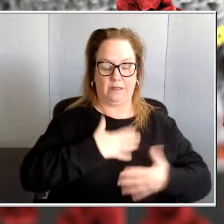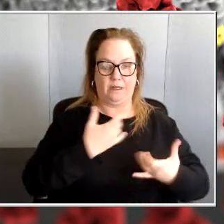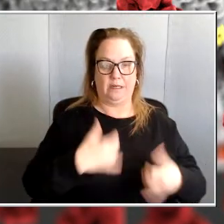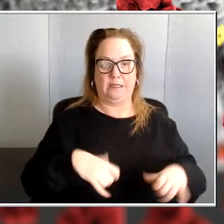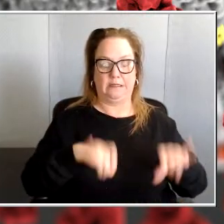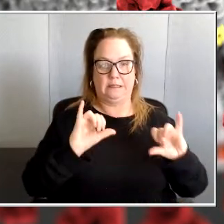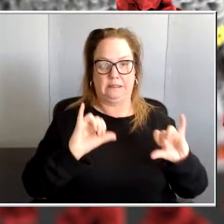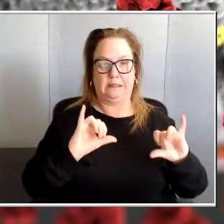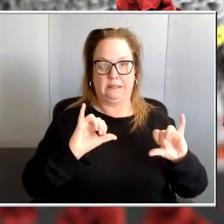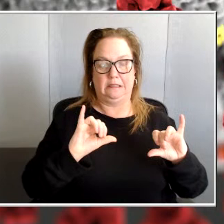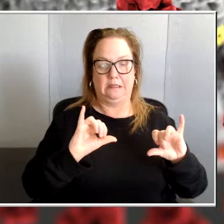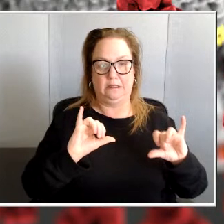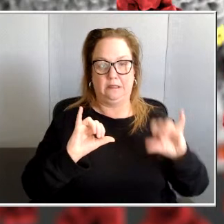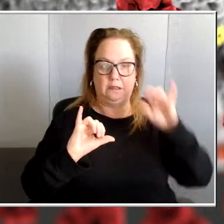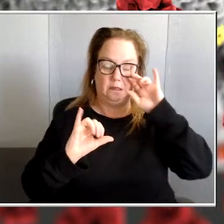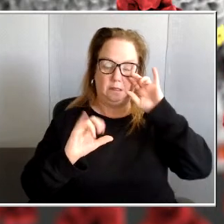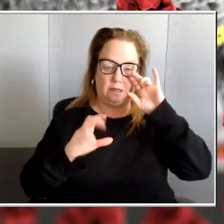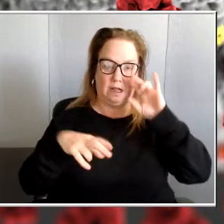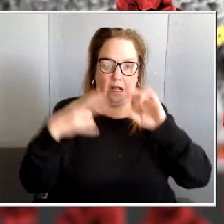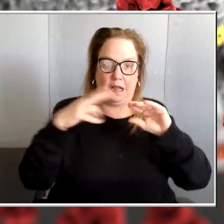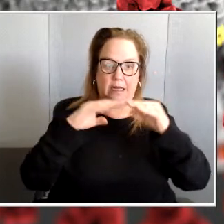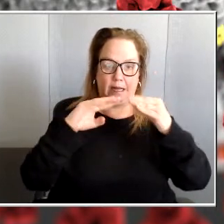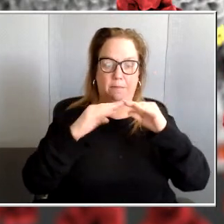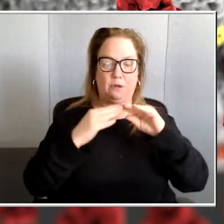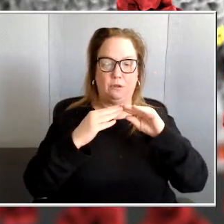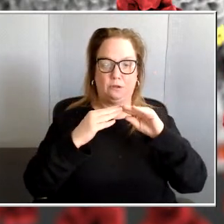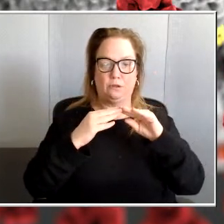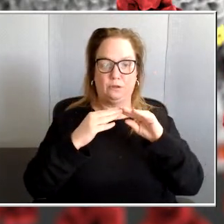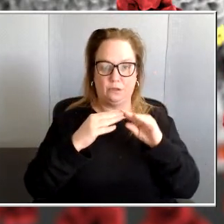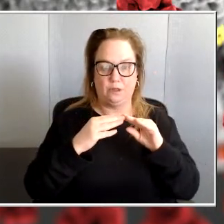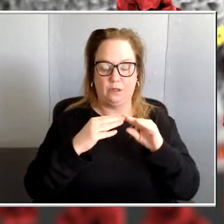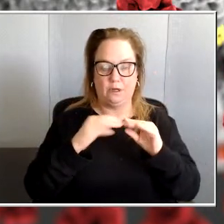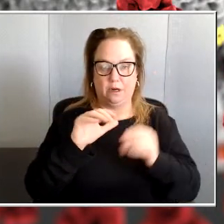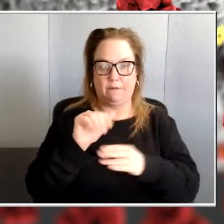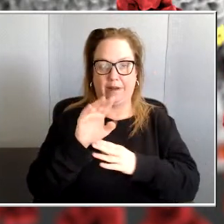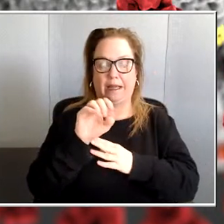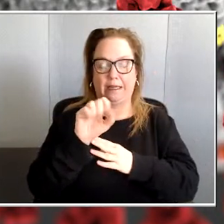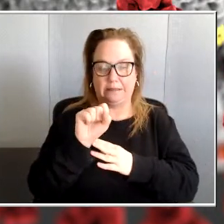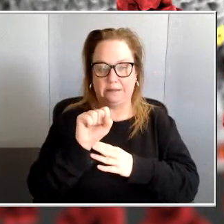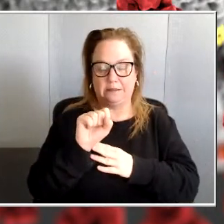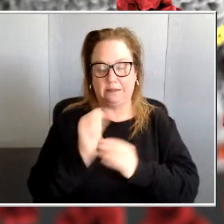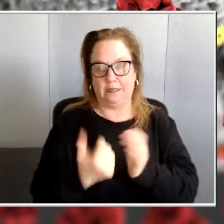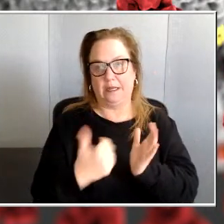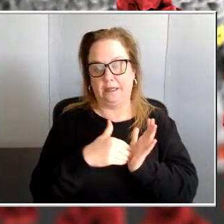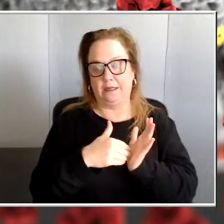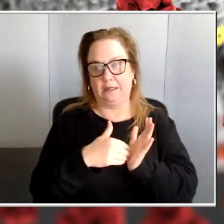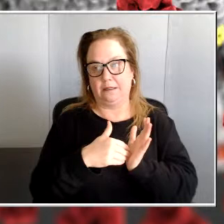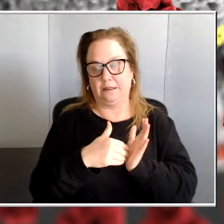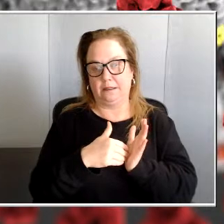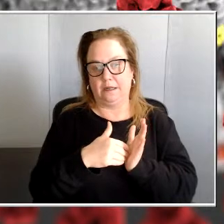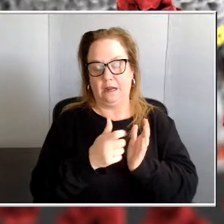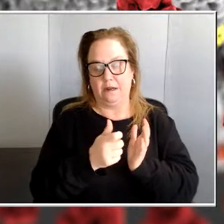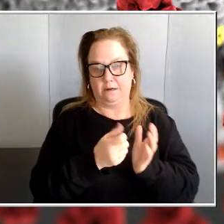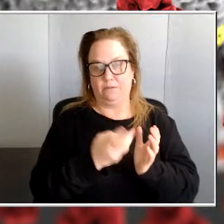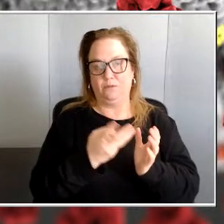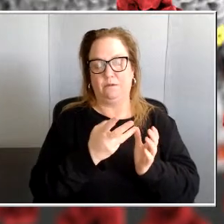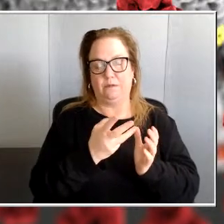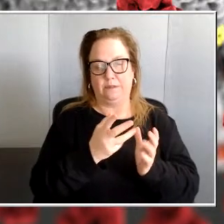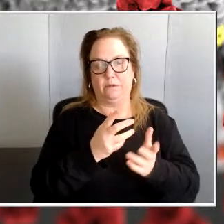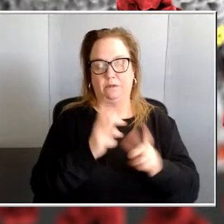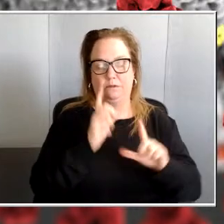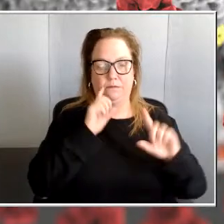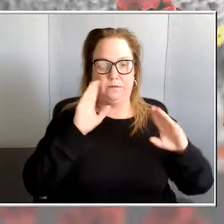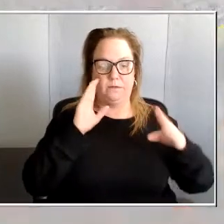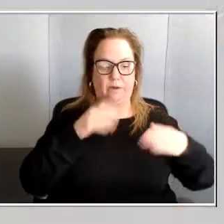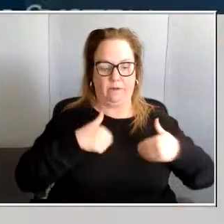fairly high number of active cases recently. Again, I've treating a couple. Certainly, we even have young people.